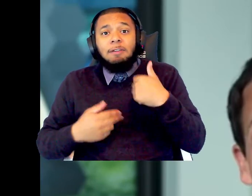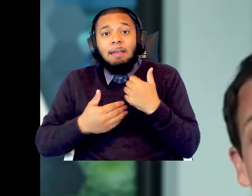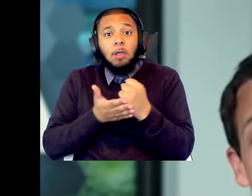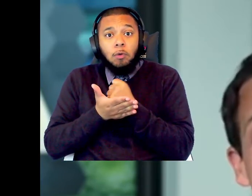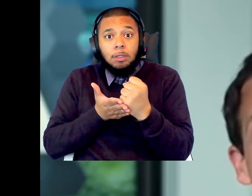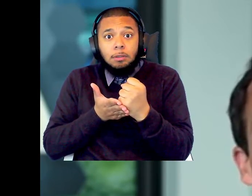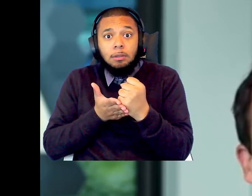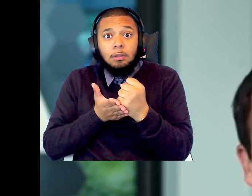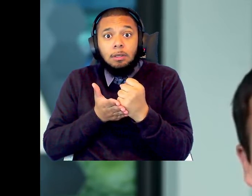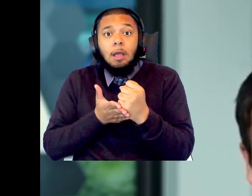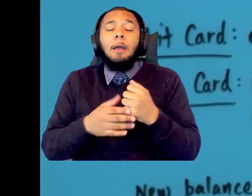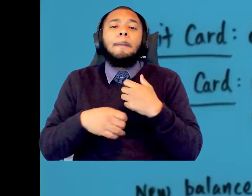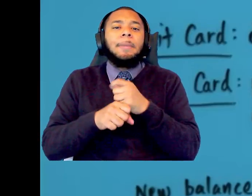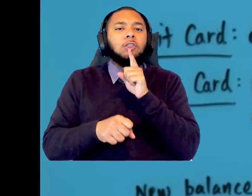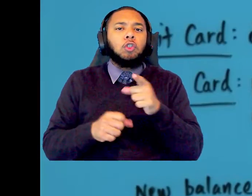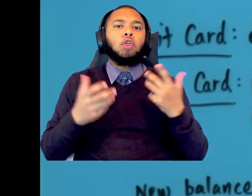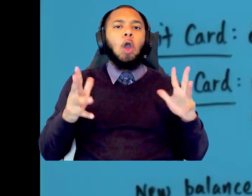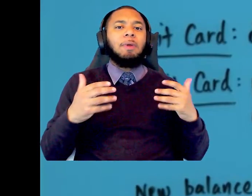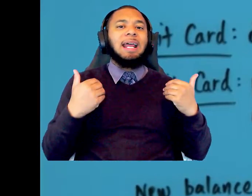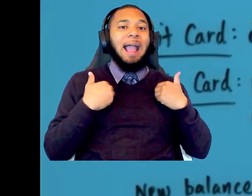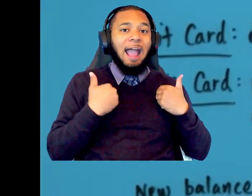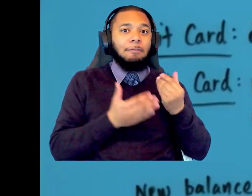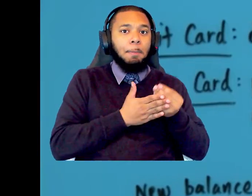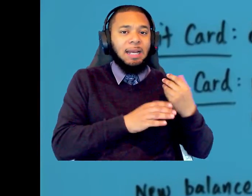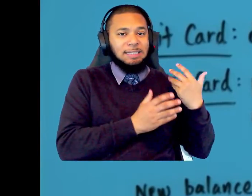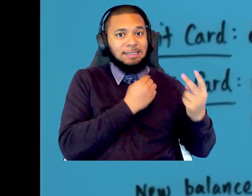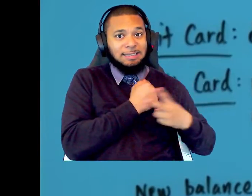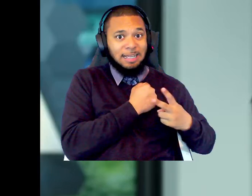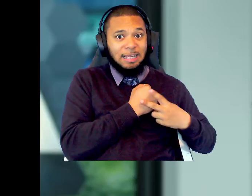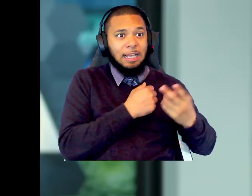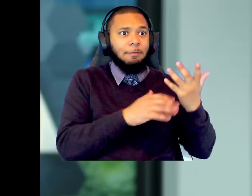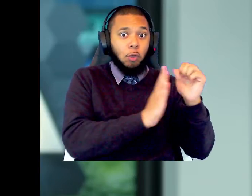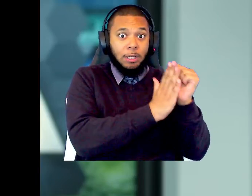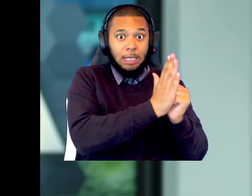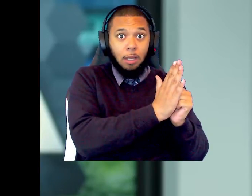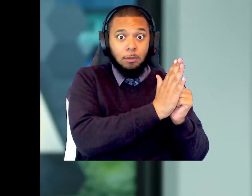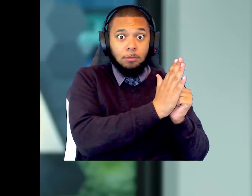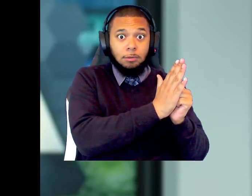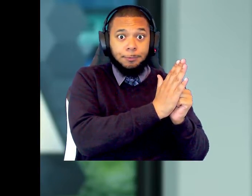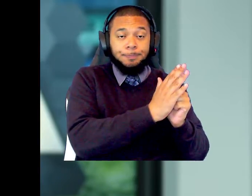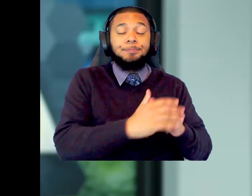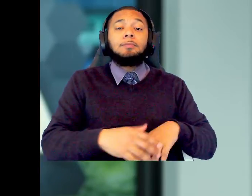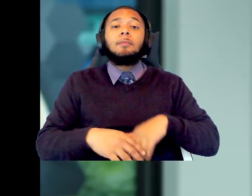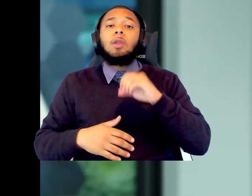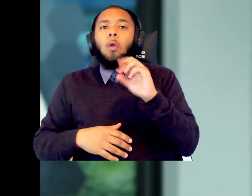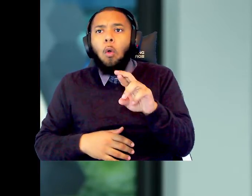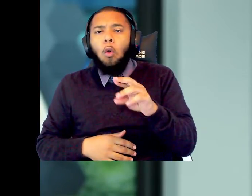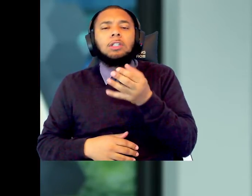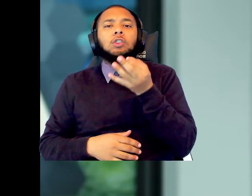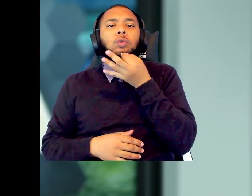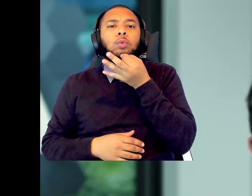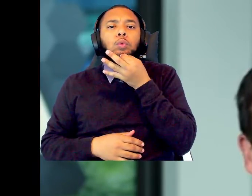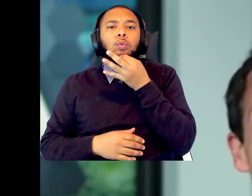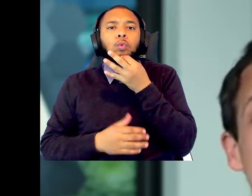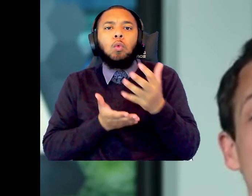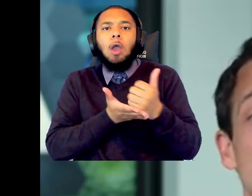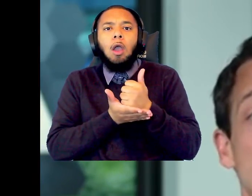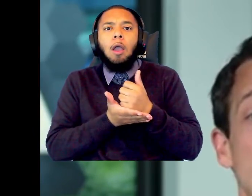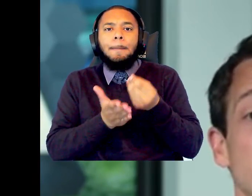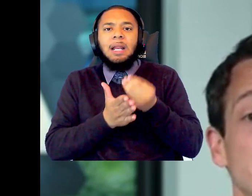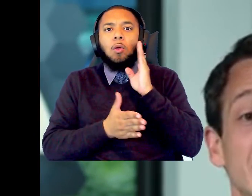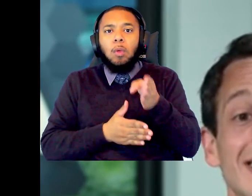shortly have the money to pay it off, because finance charges can get very big over time because